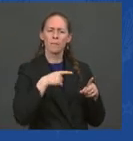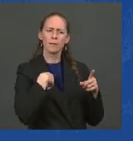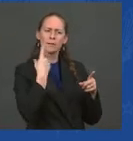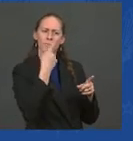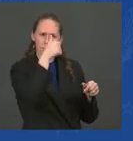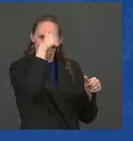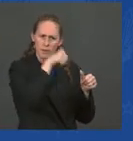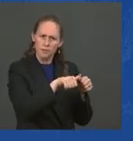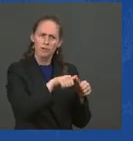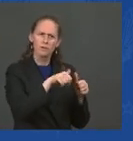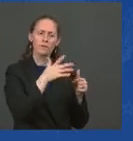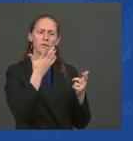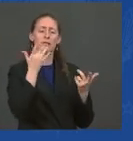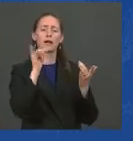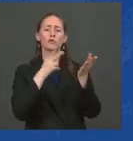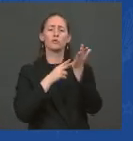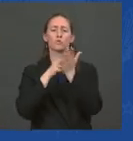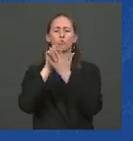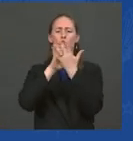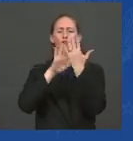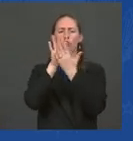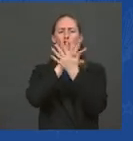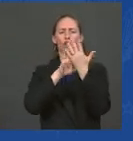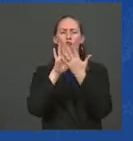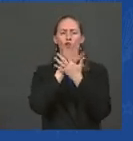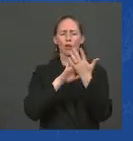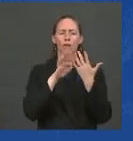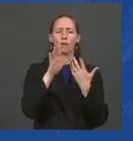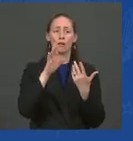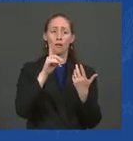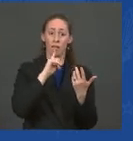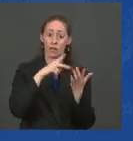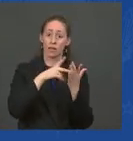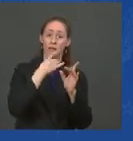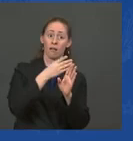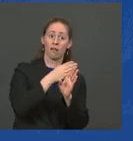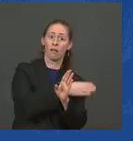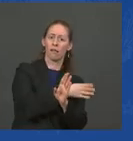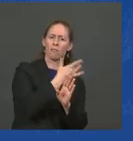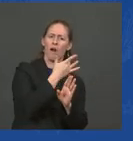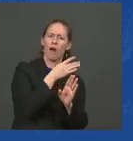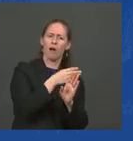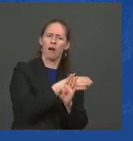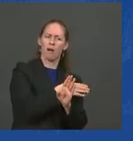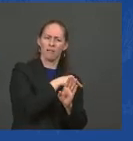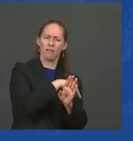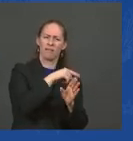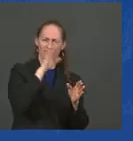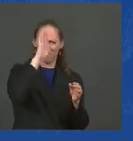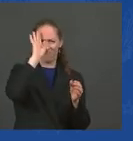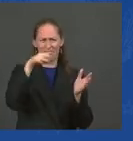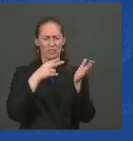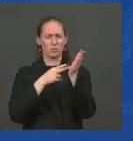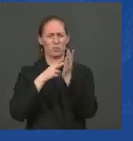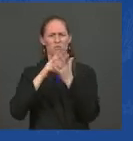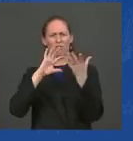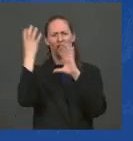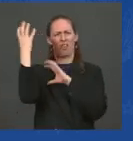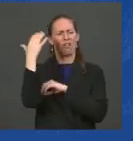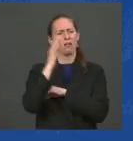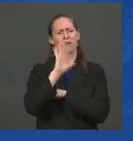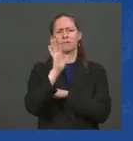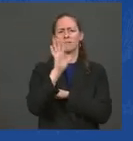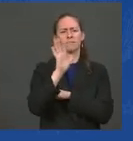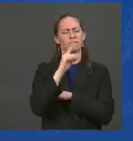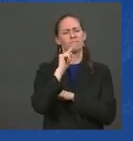truth." The road to tyranny begins with the destruction of truth. In my view, that was